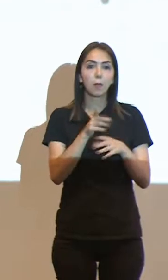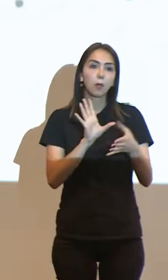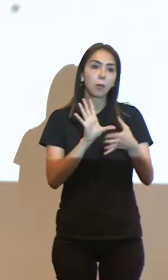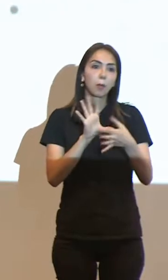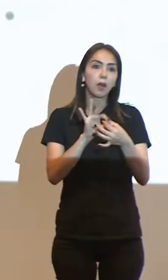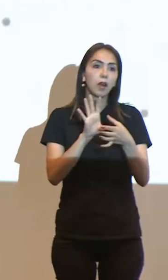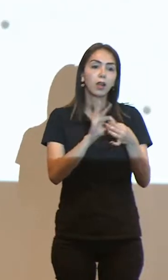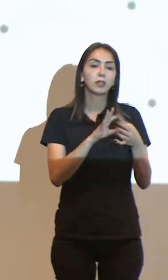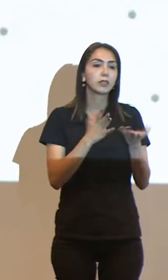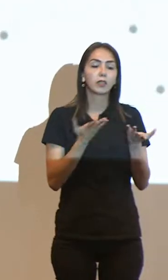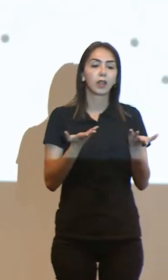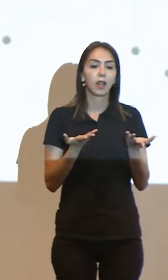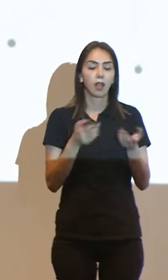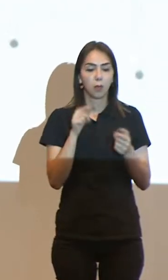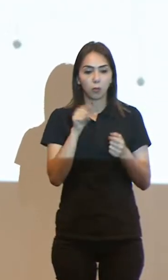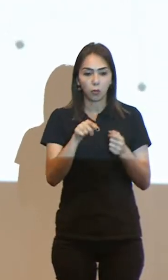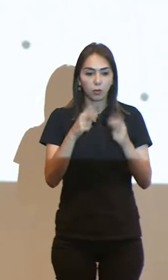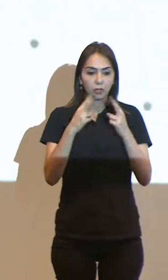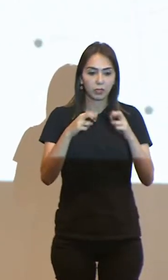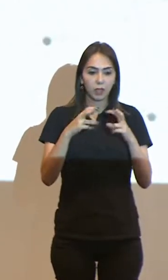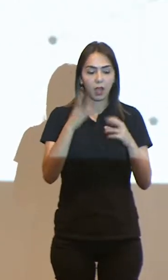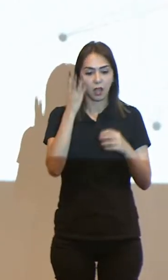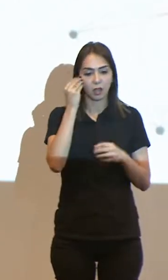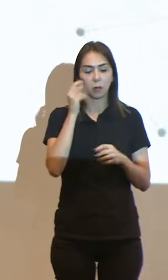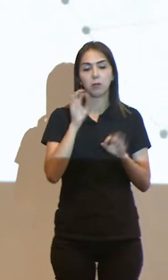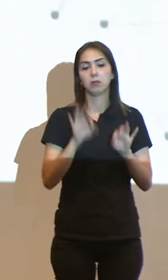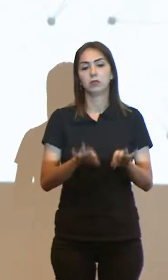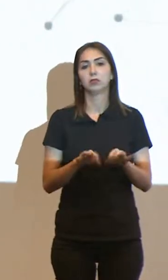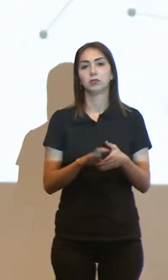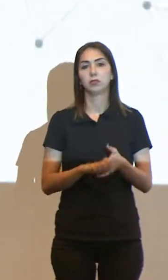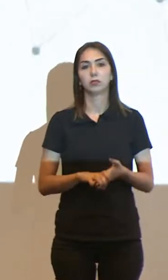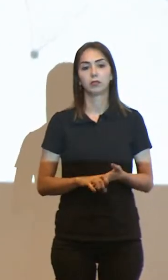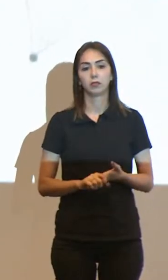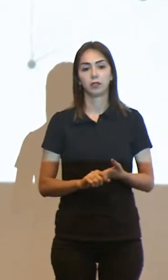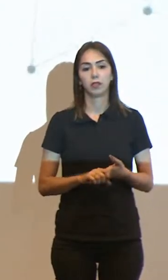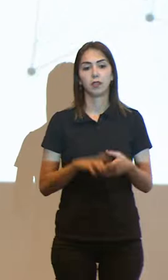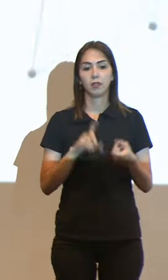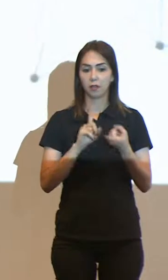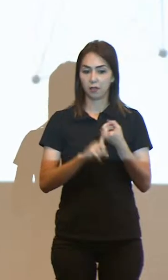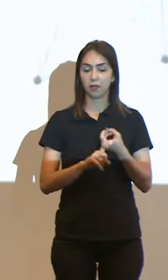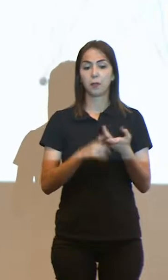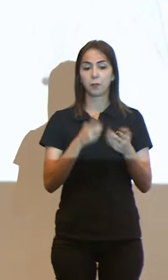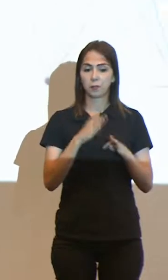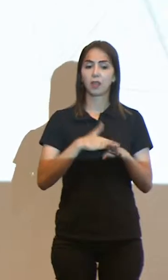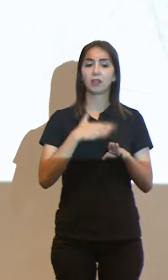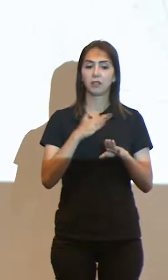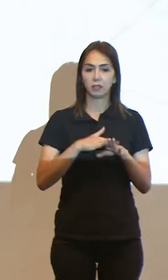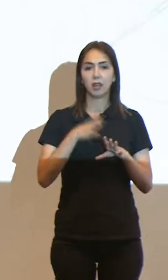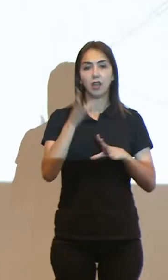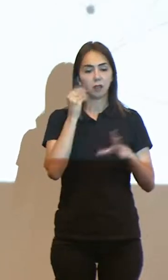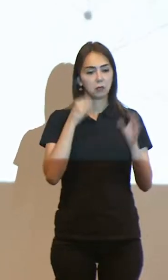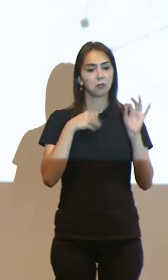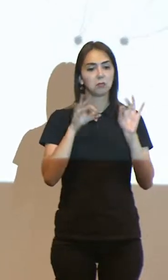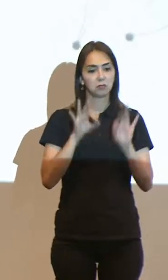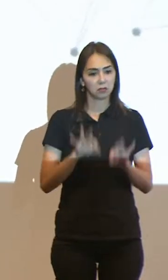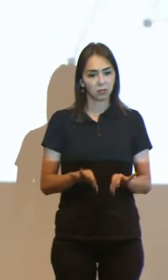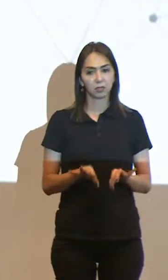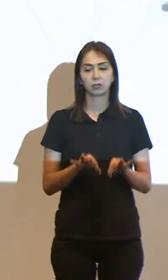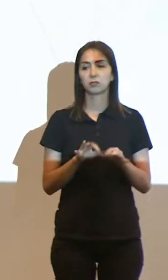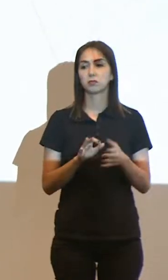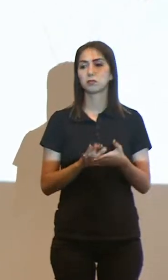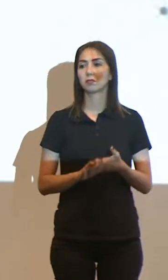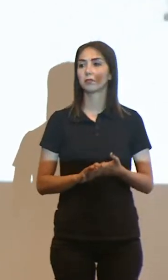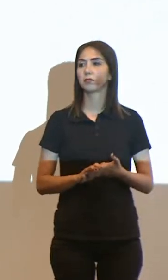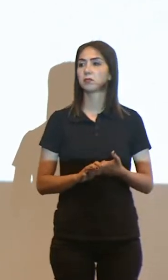not only into the parts or dots separately but we need to look into the interconnectedness